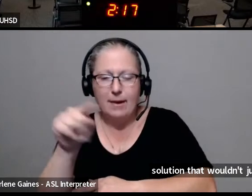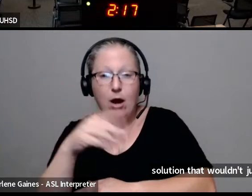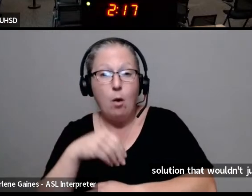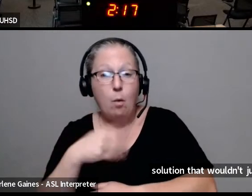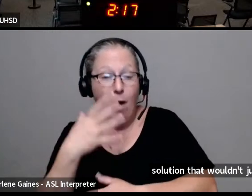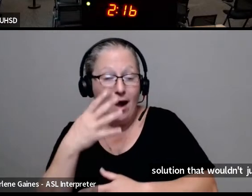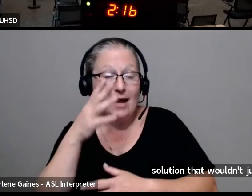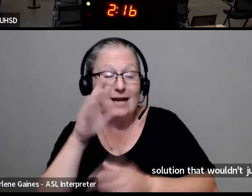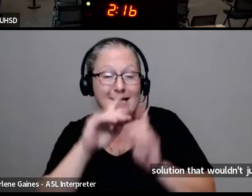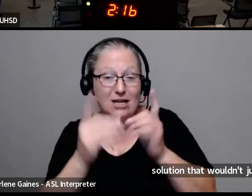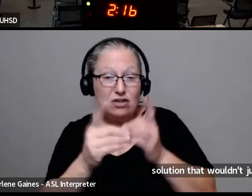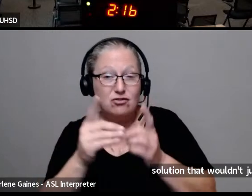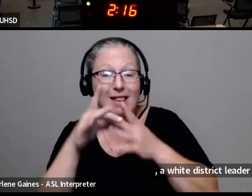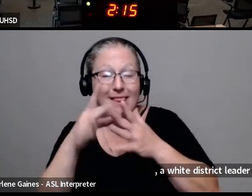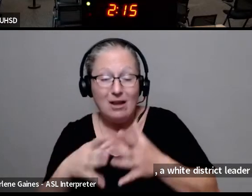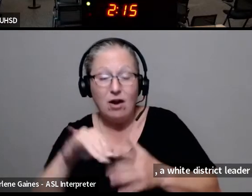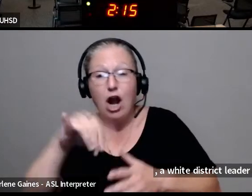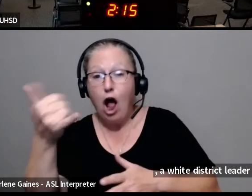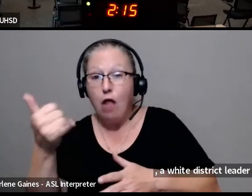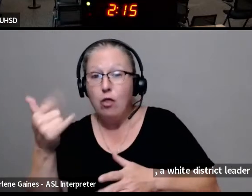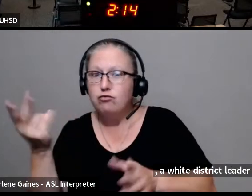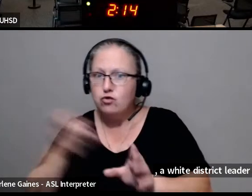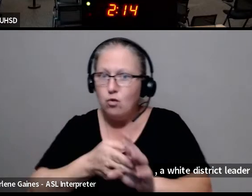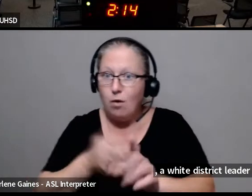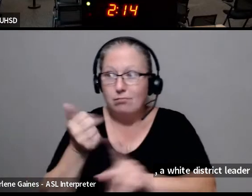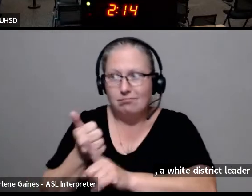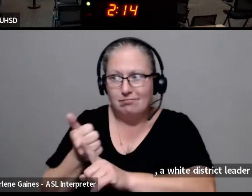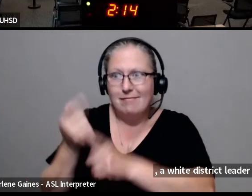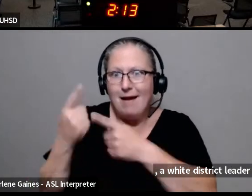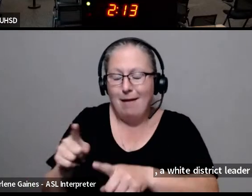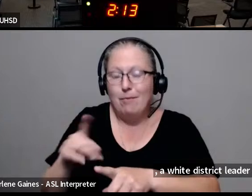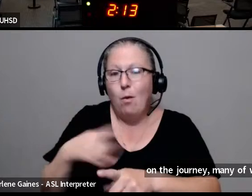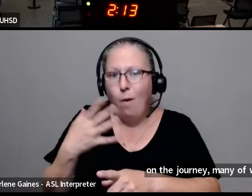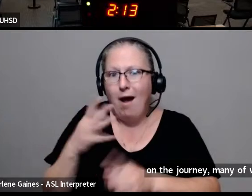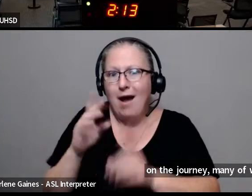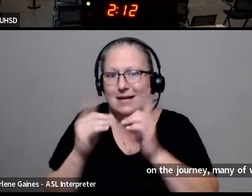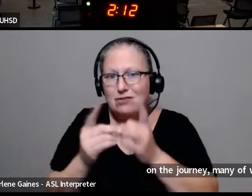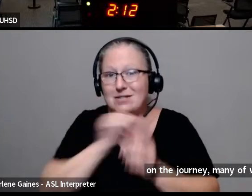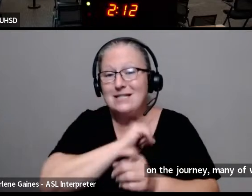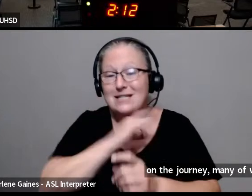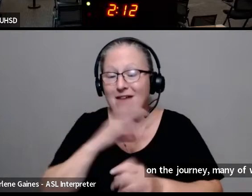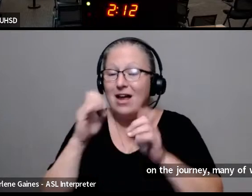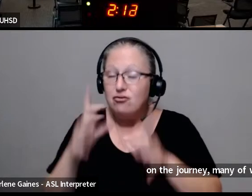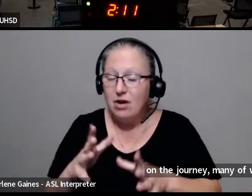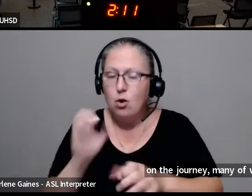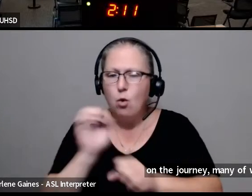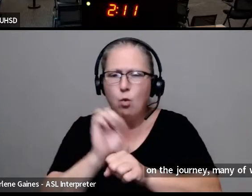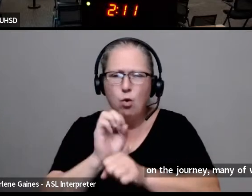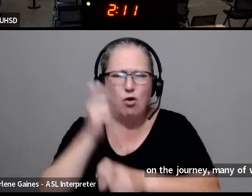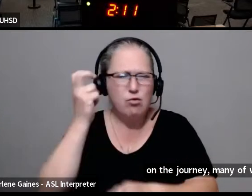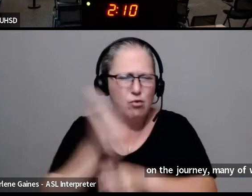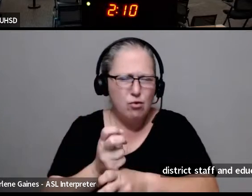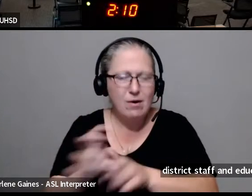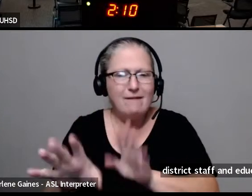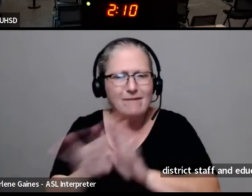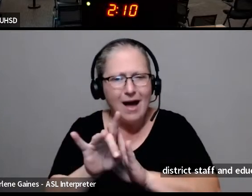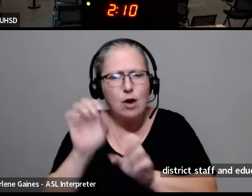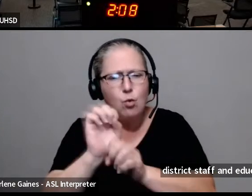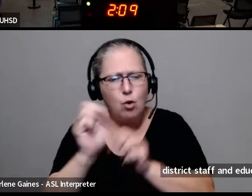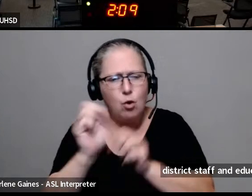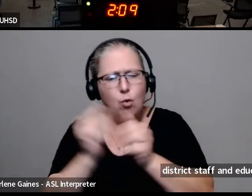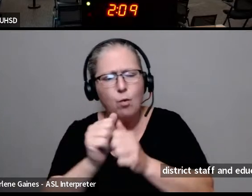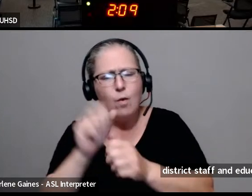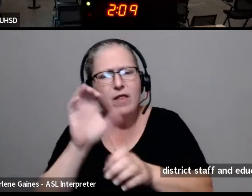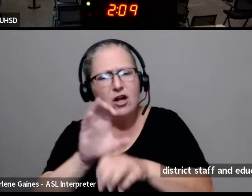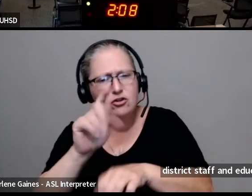others she brought on the journey, many of whom happened to be white district staff and educators, worked diligently to find and work with consultants